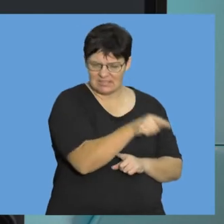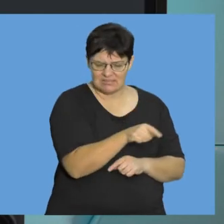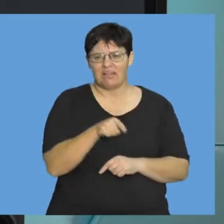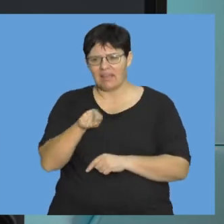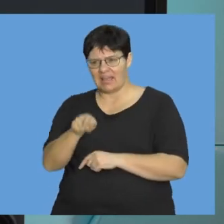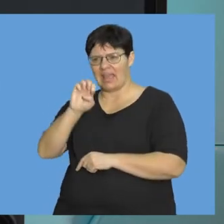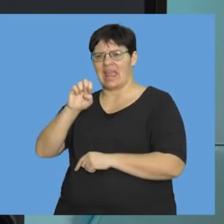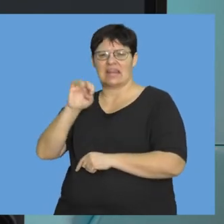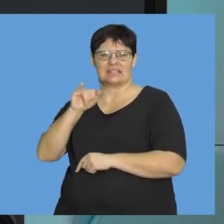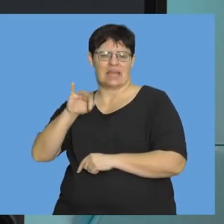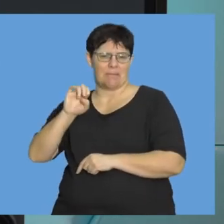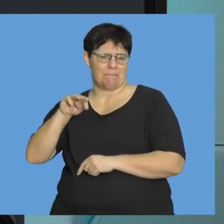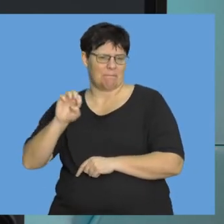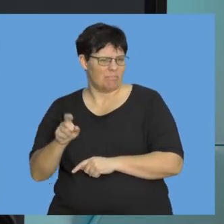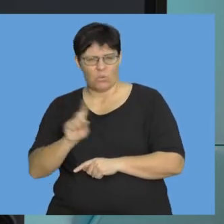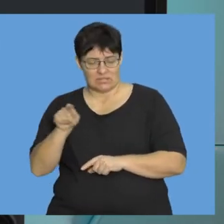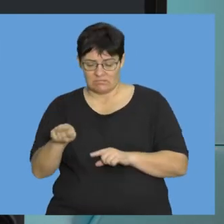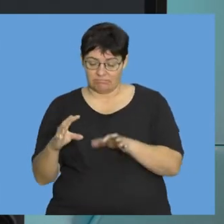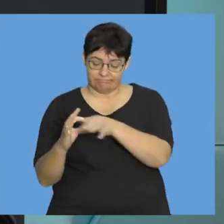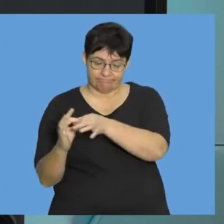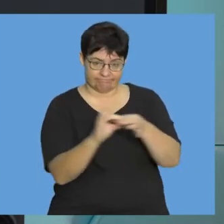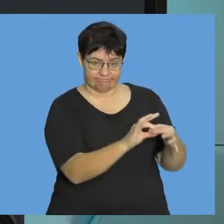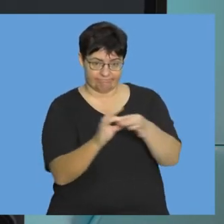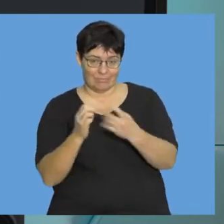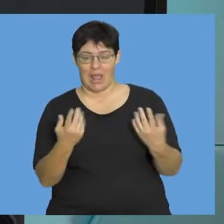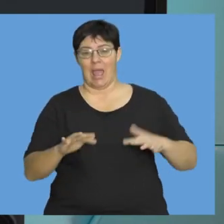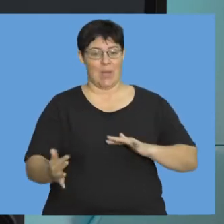is an enzyme, and how they're going to relate to each other.